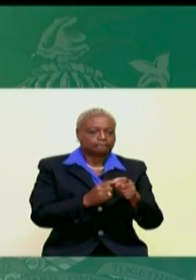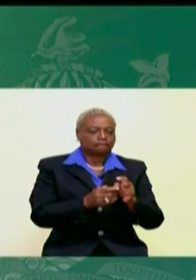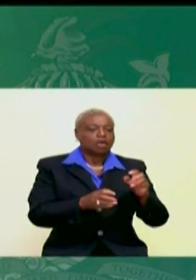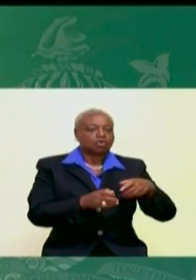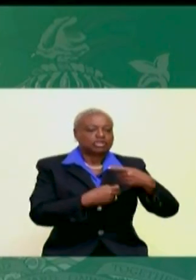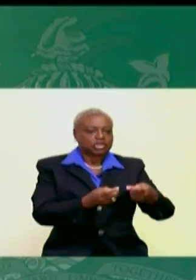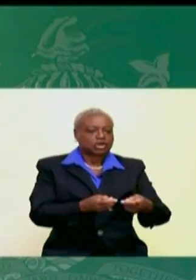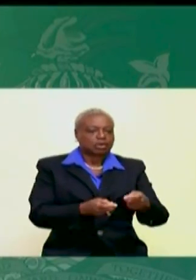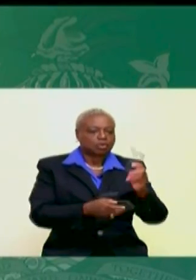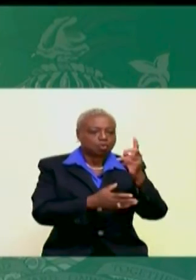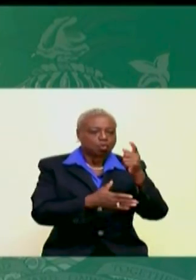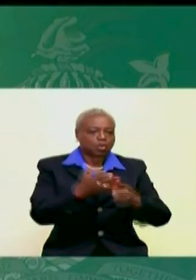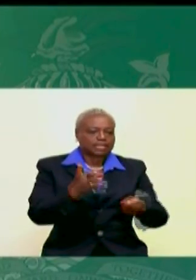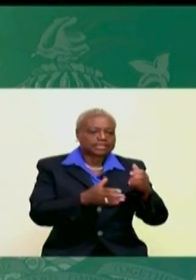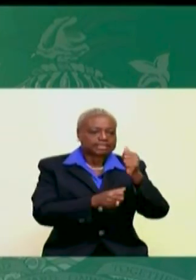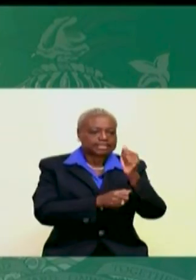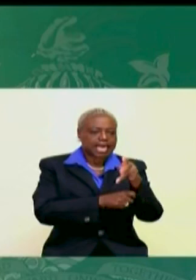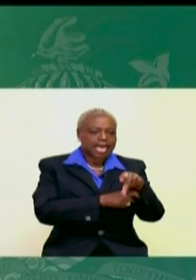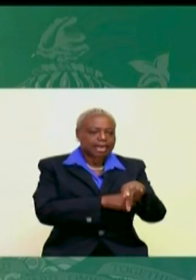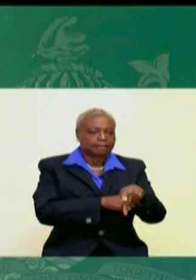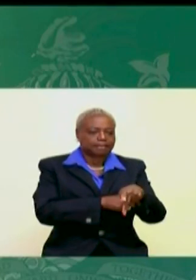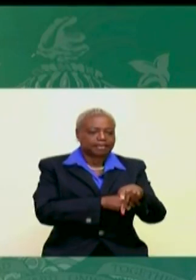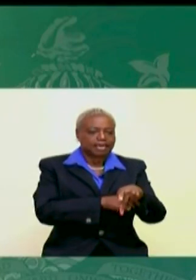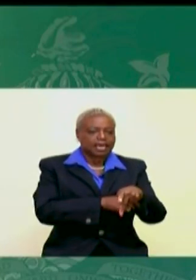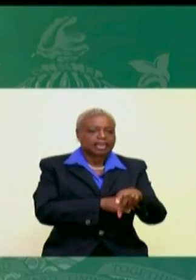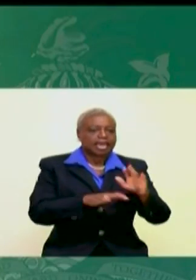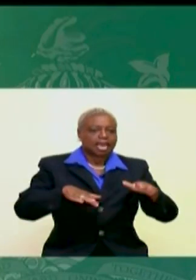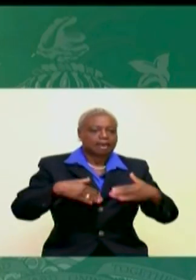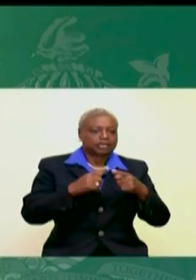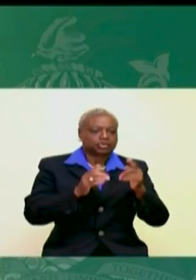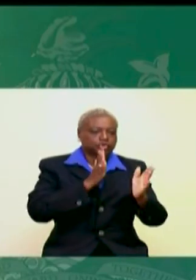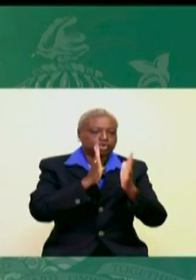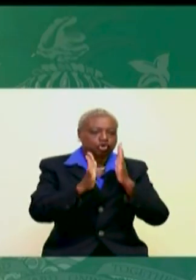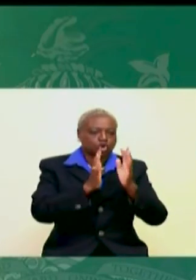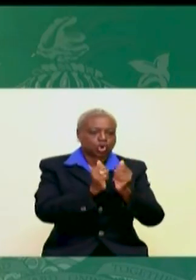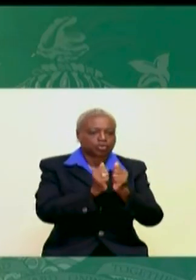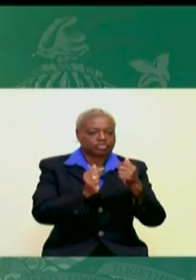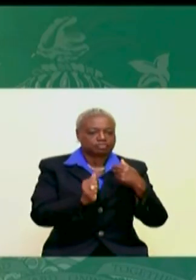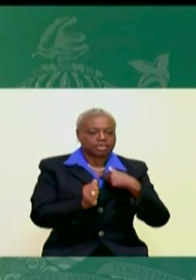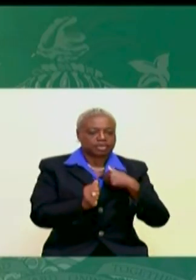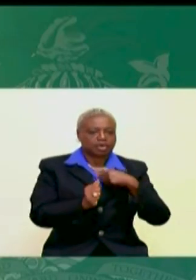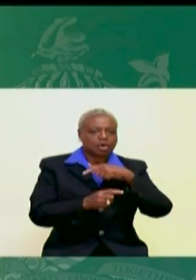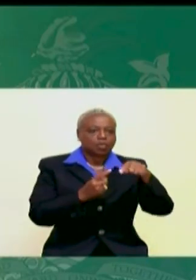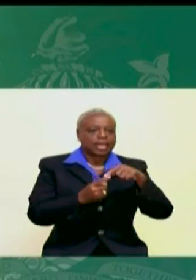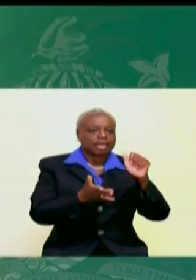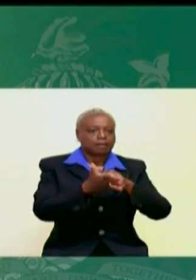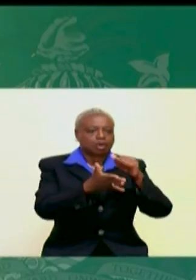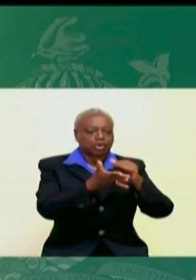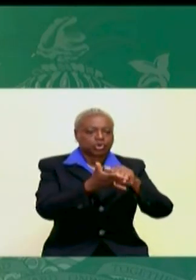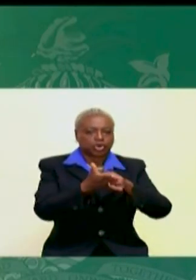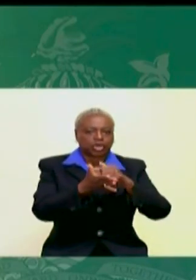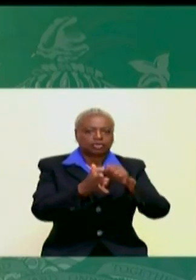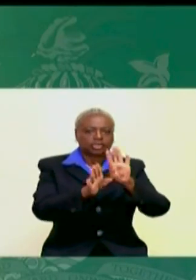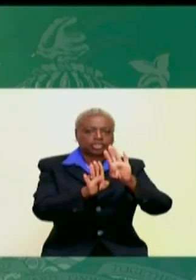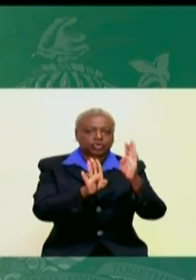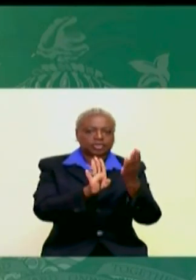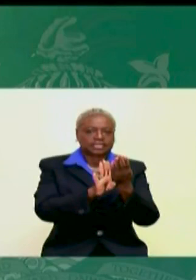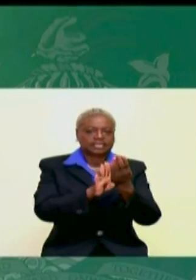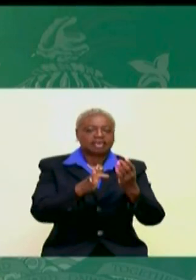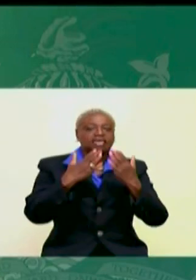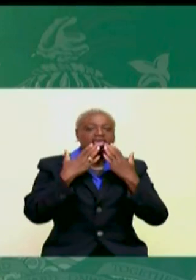WhatsApp, and are always eager to speak with me when I come knocking on their doors. Thank you